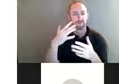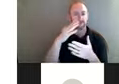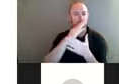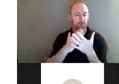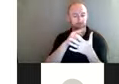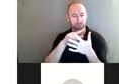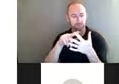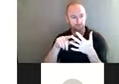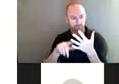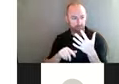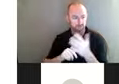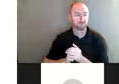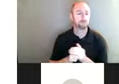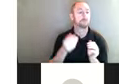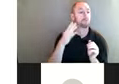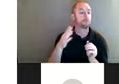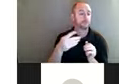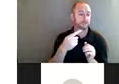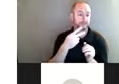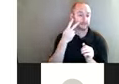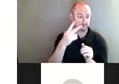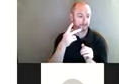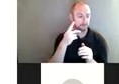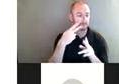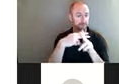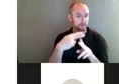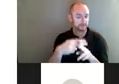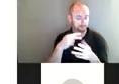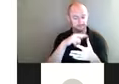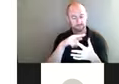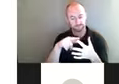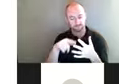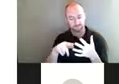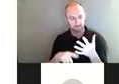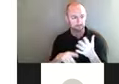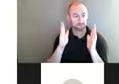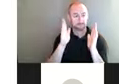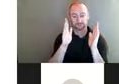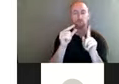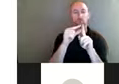So in the blue, it shows what that section was called. The italics